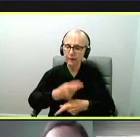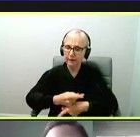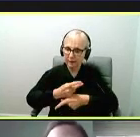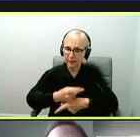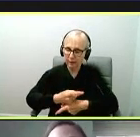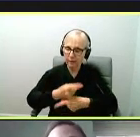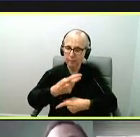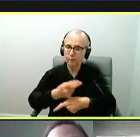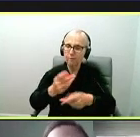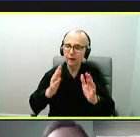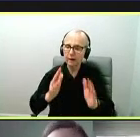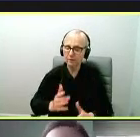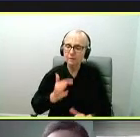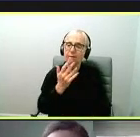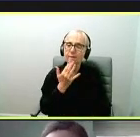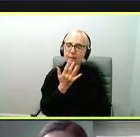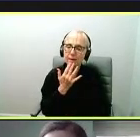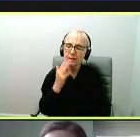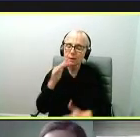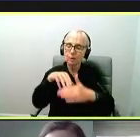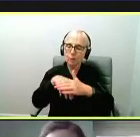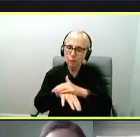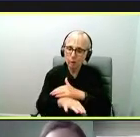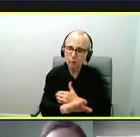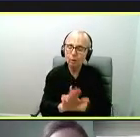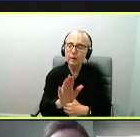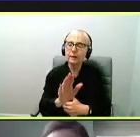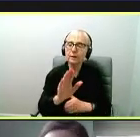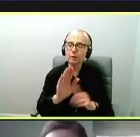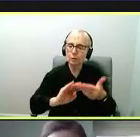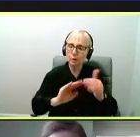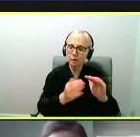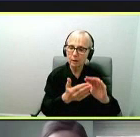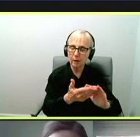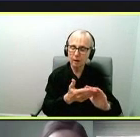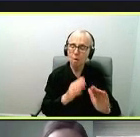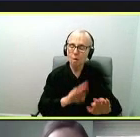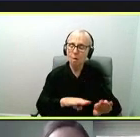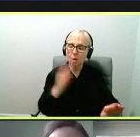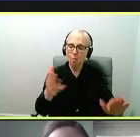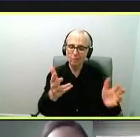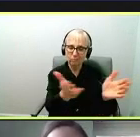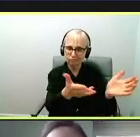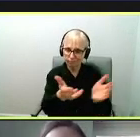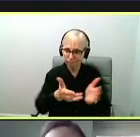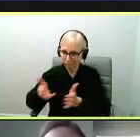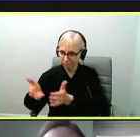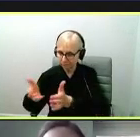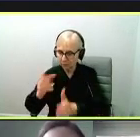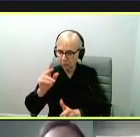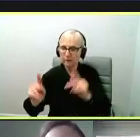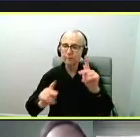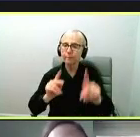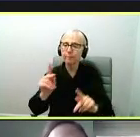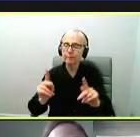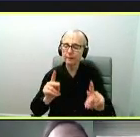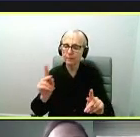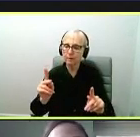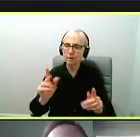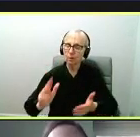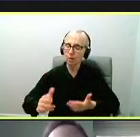of color, who go out into communities and have open dialogue sessions with communities,